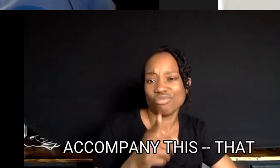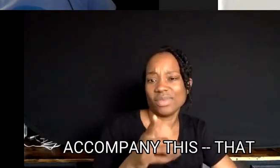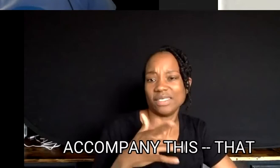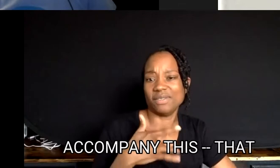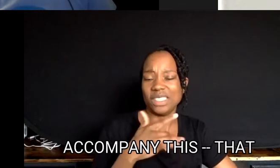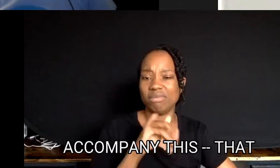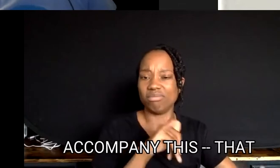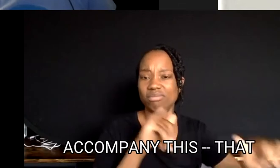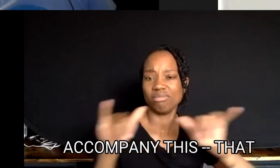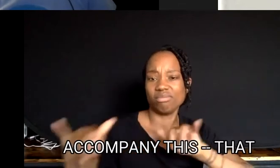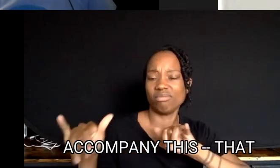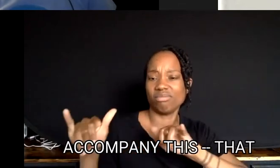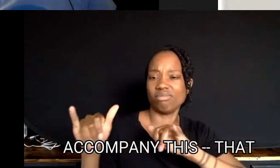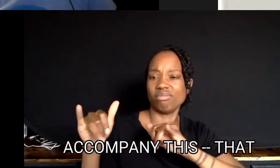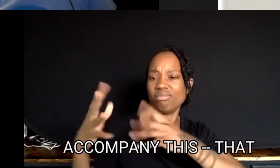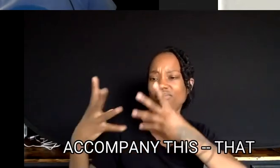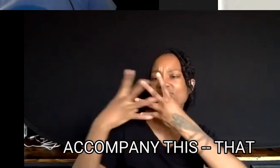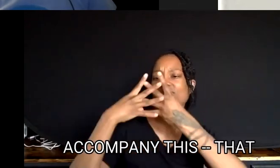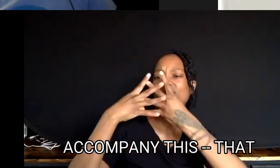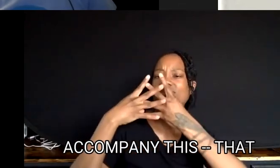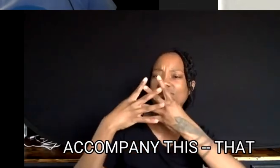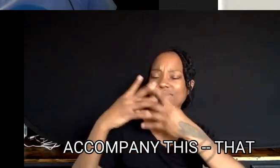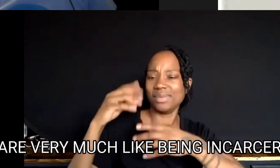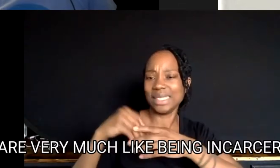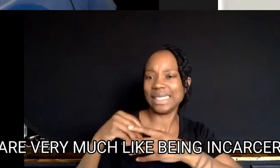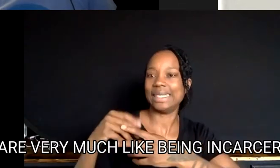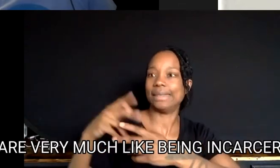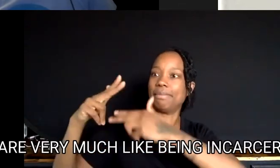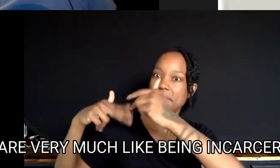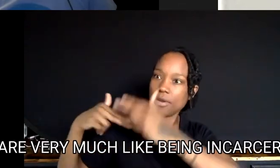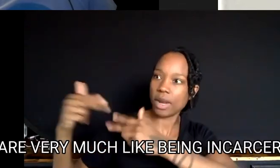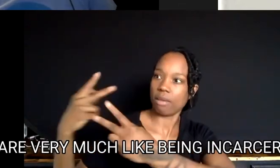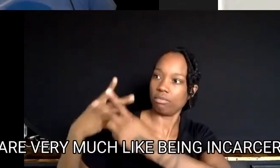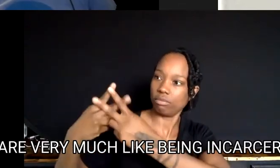incarcerated in prisons and jails.